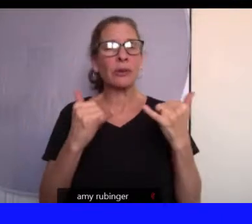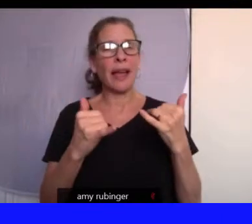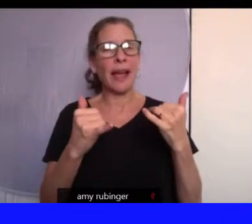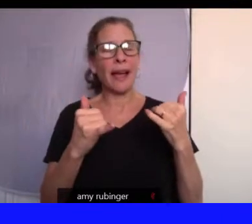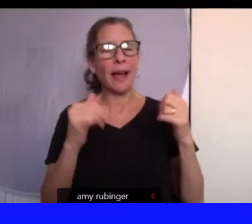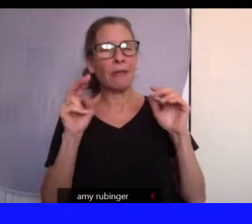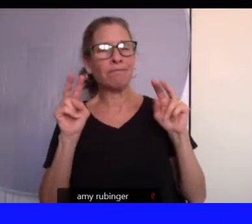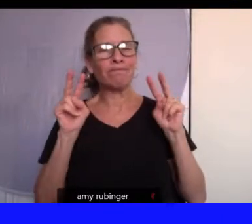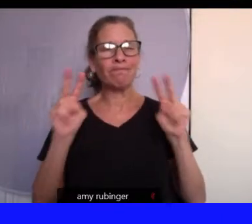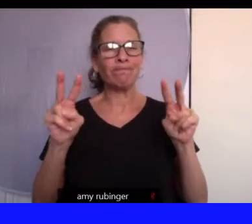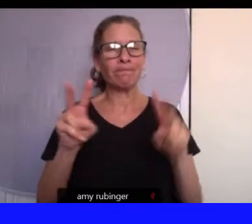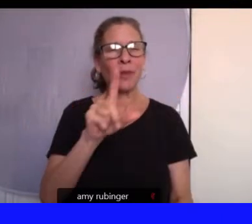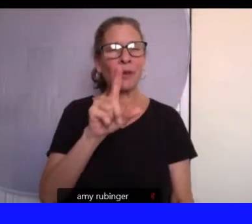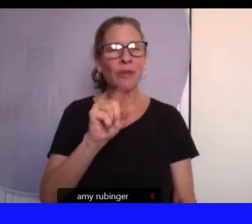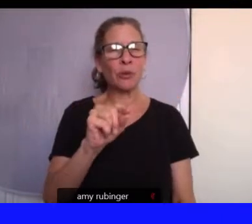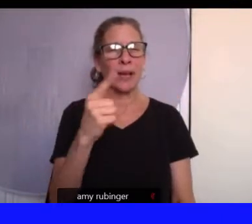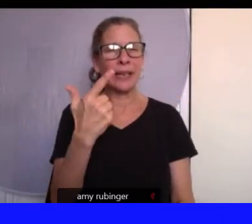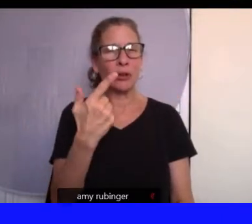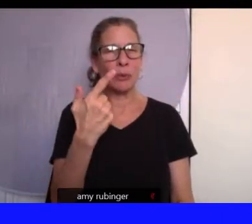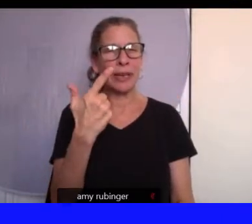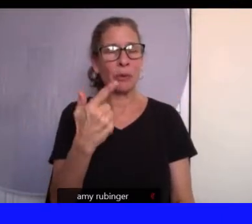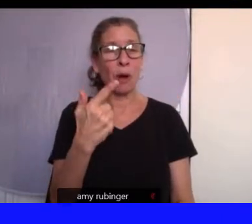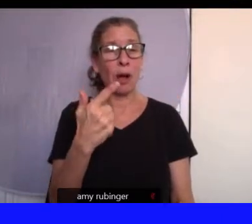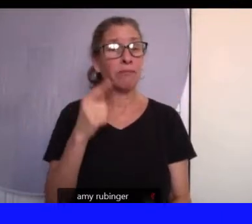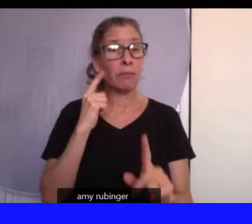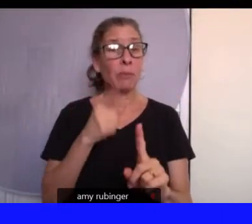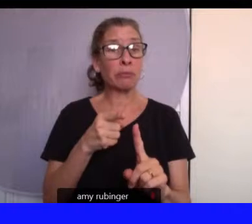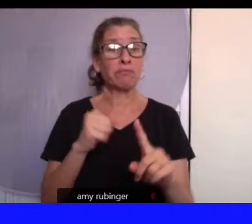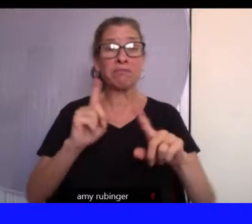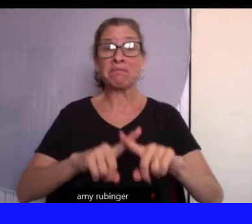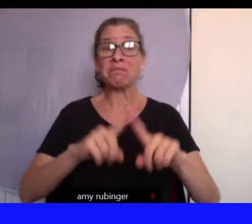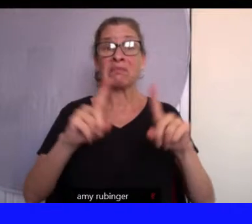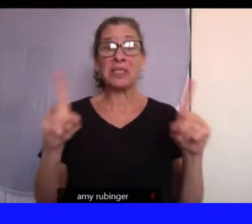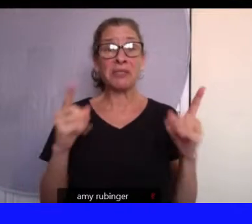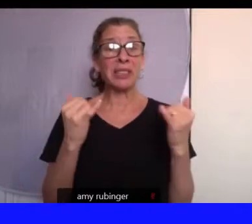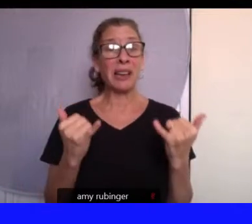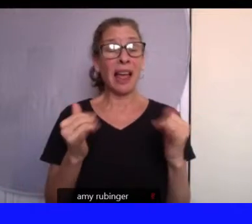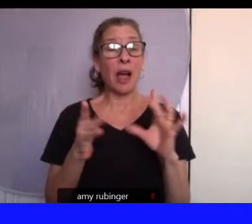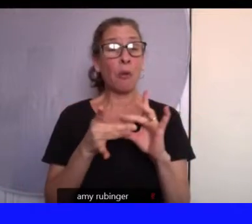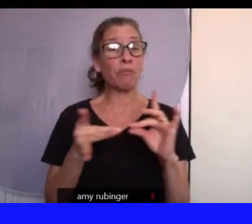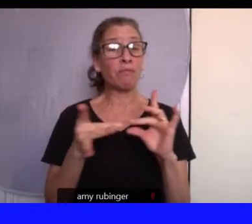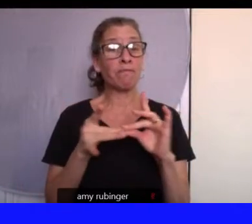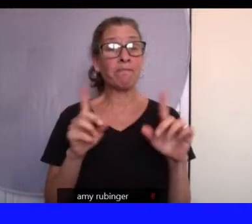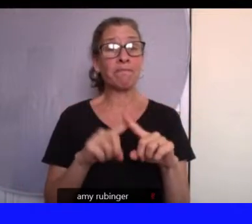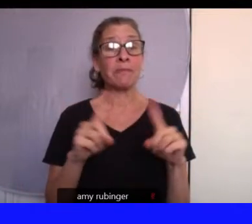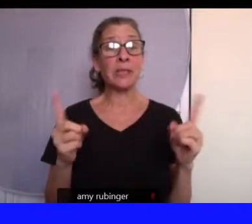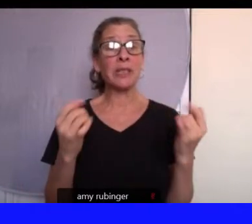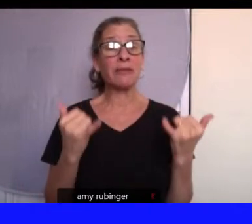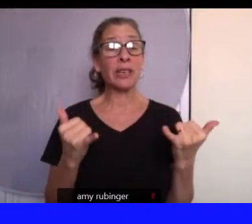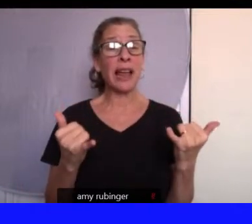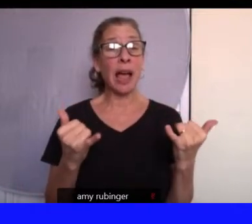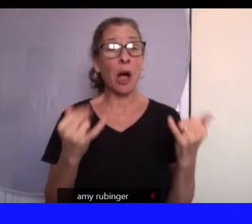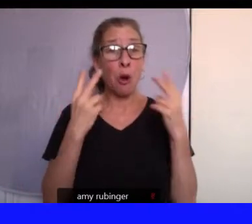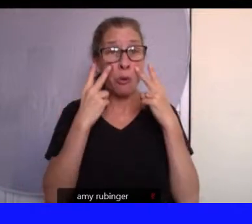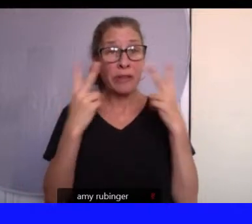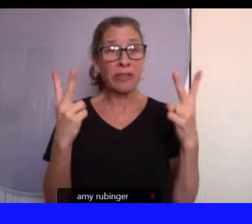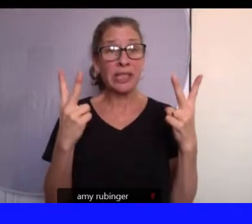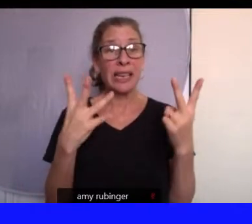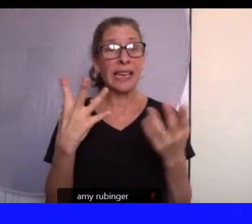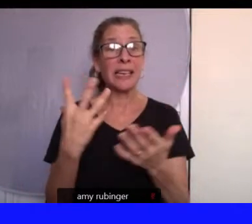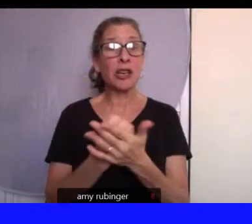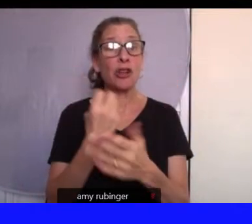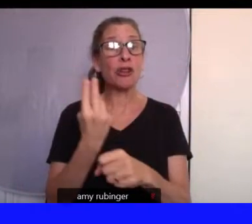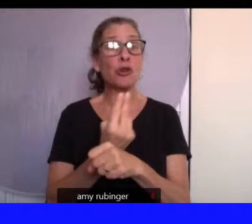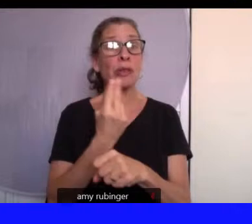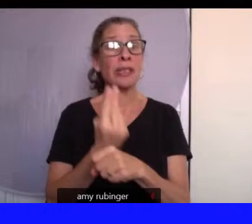over the past year and a half. And so as a result, looking at it now, we project that we will not be earning shared savings in performance